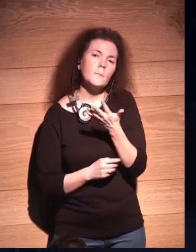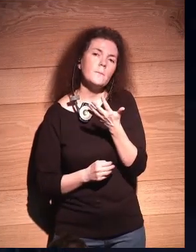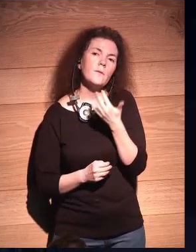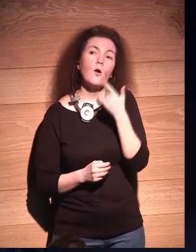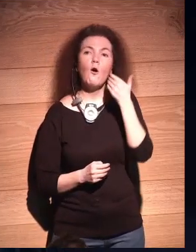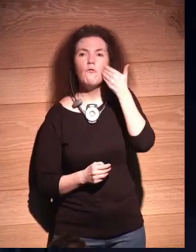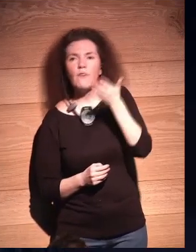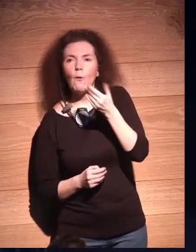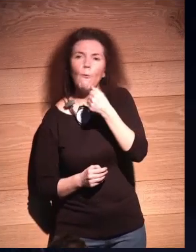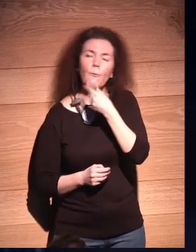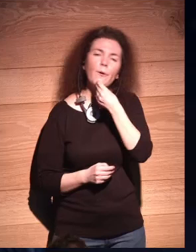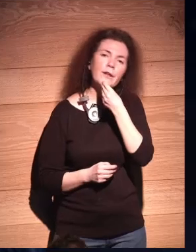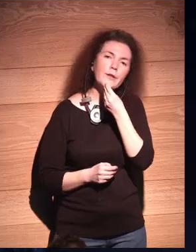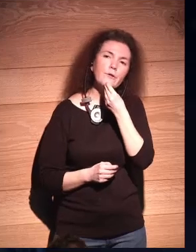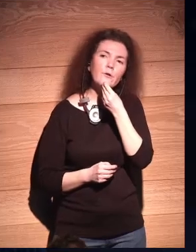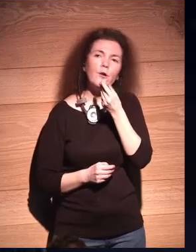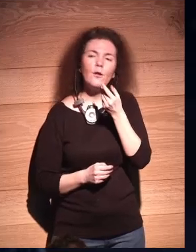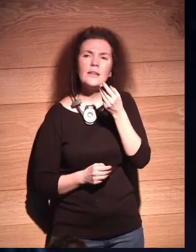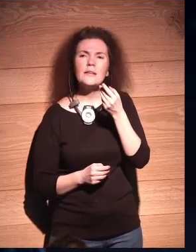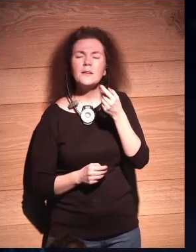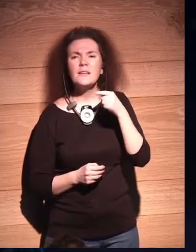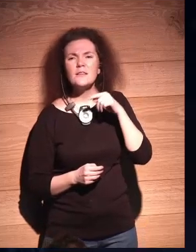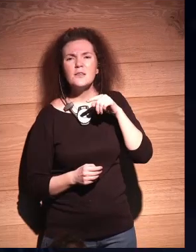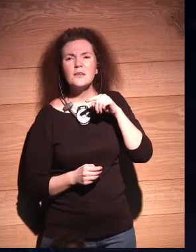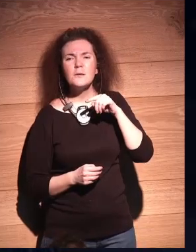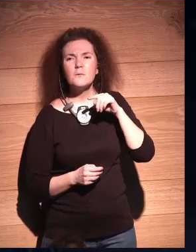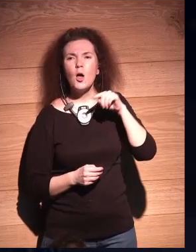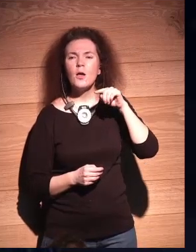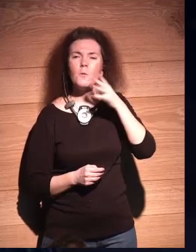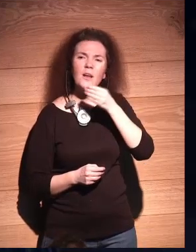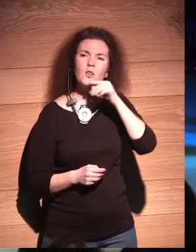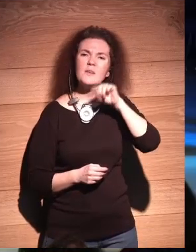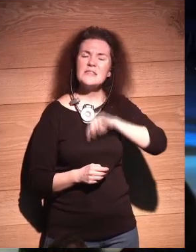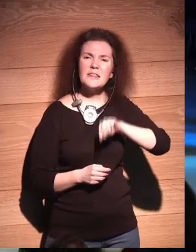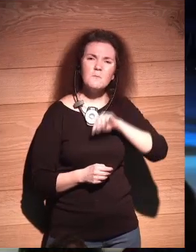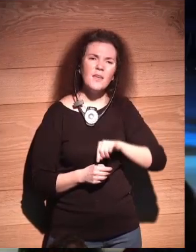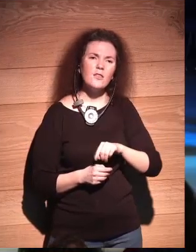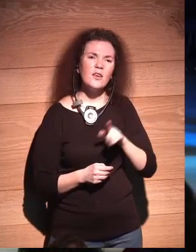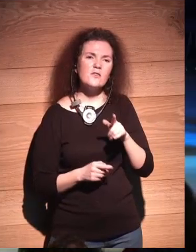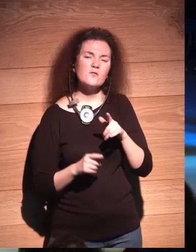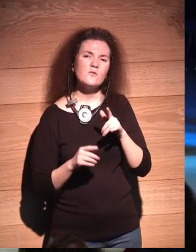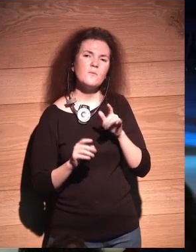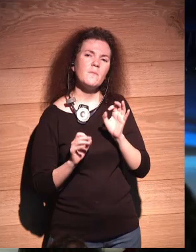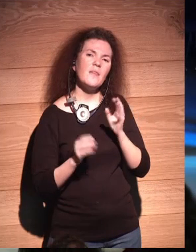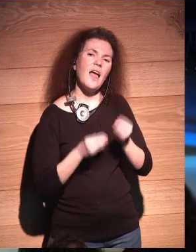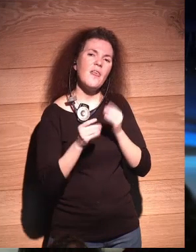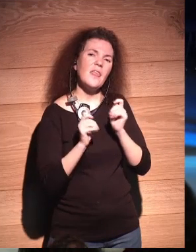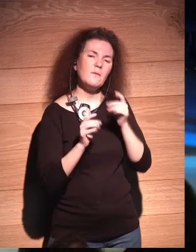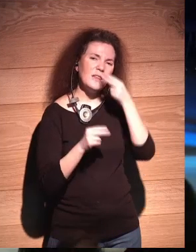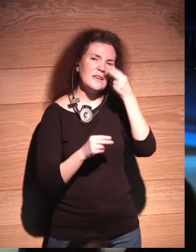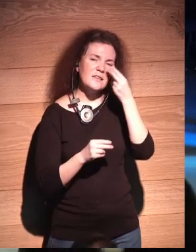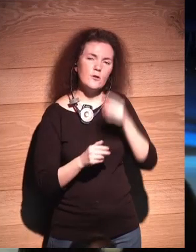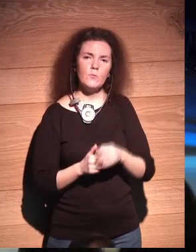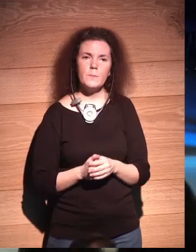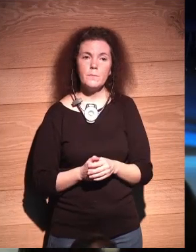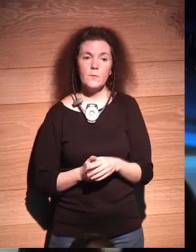sentimental beautiful, and that's what makes beautiful so interesting. I agree. So I think let's open